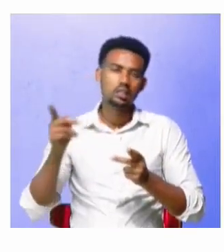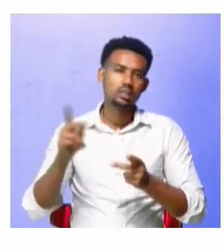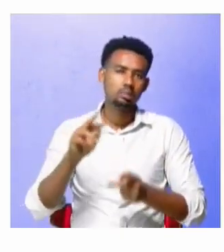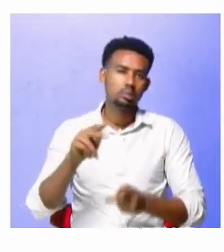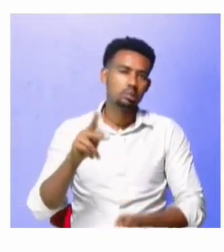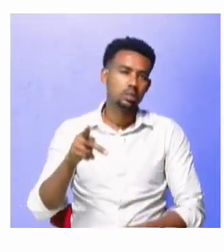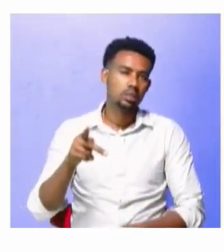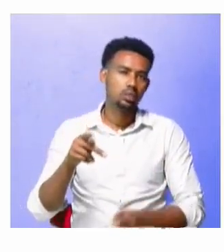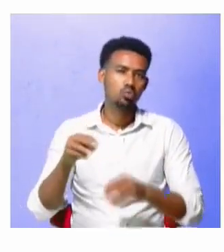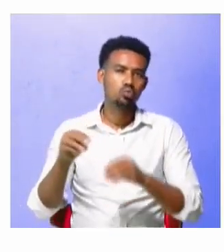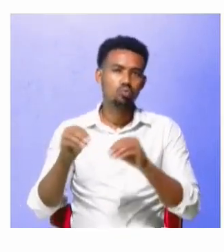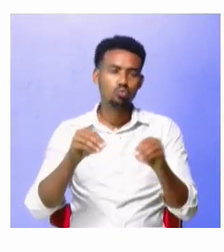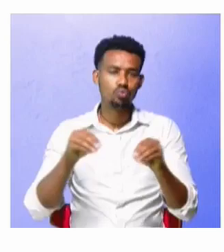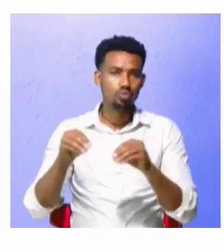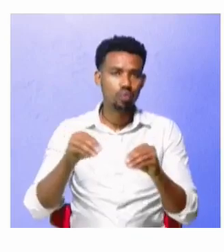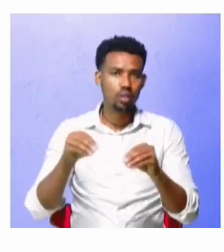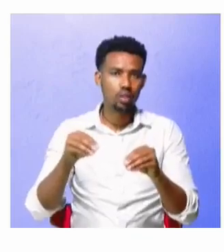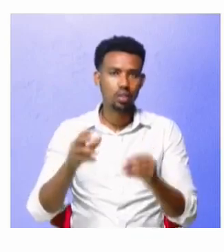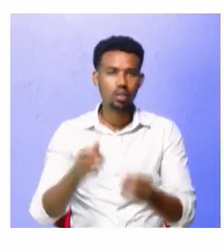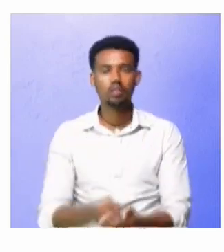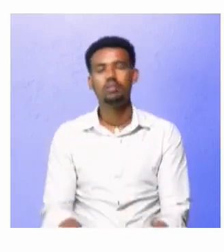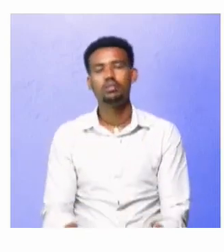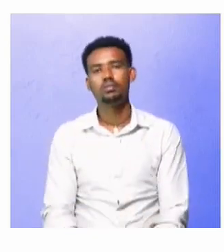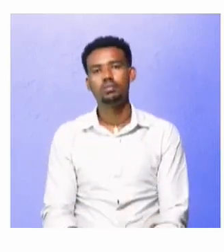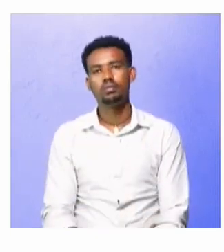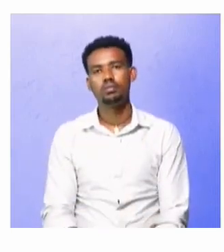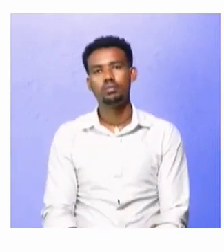of movement